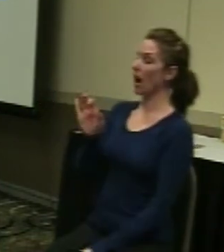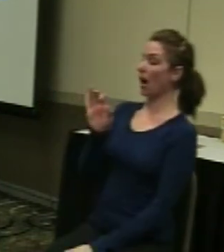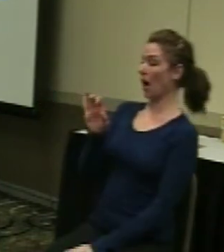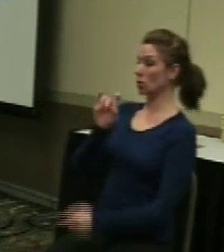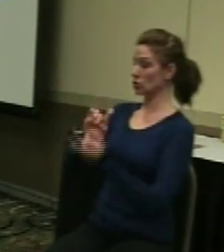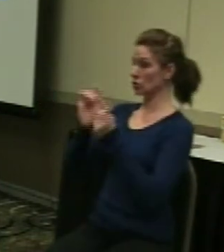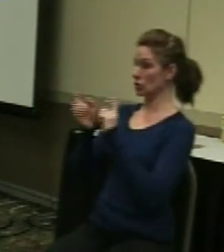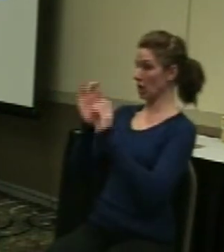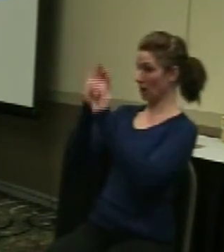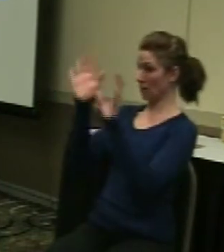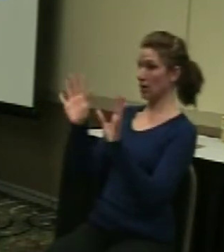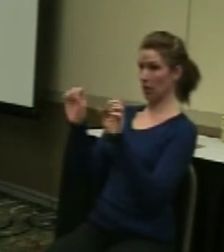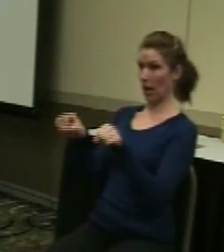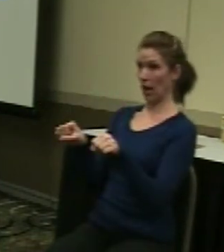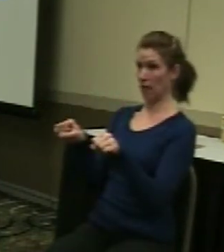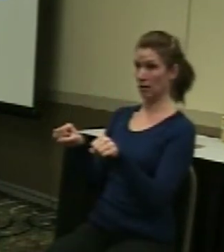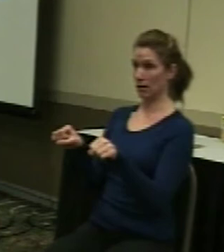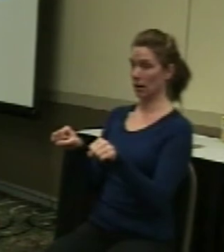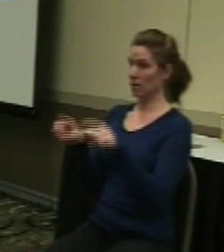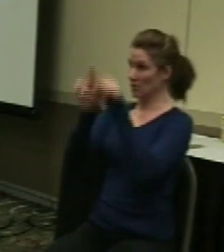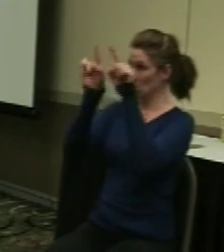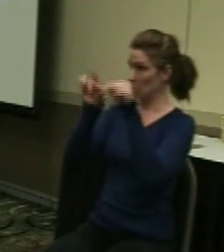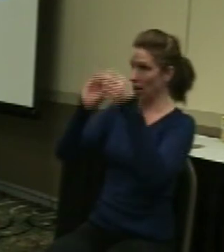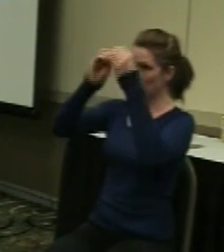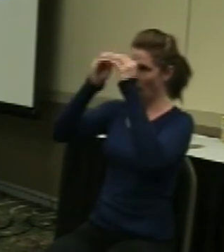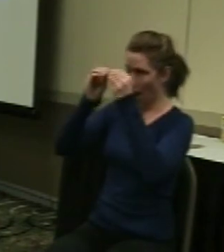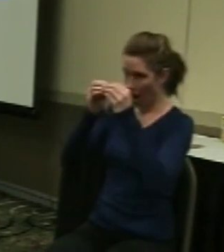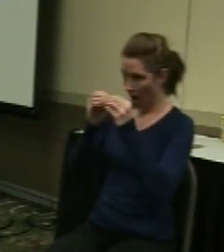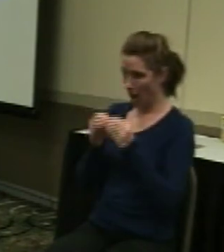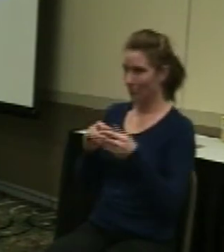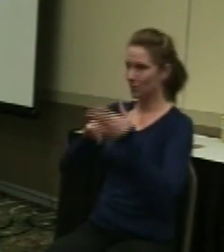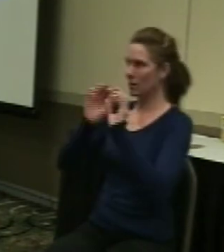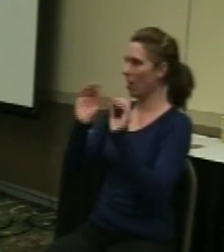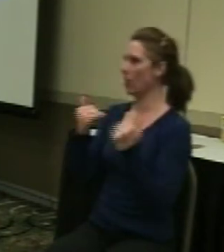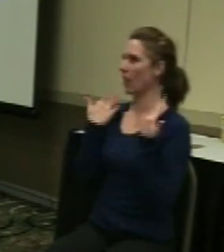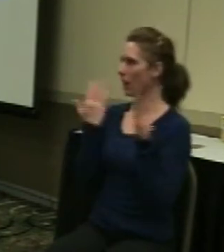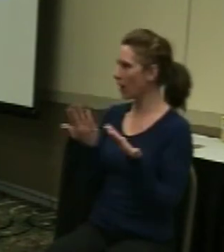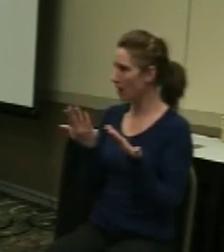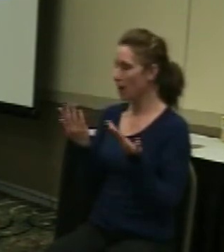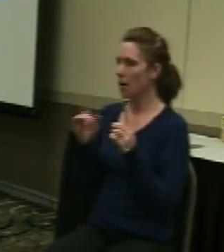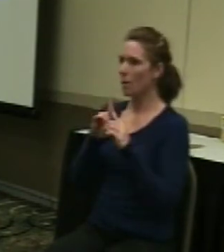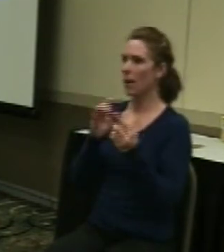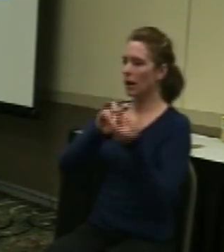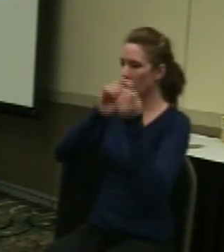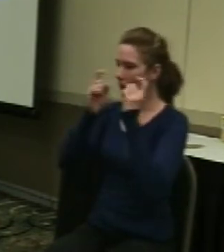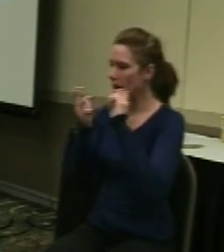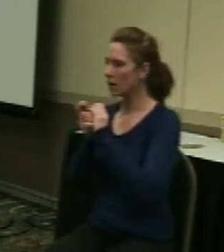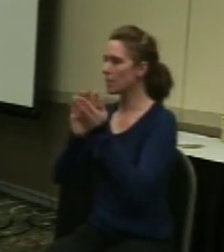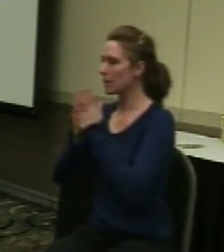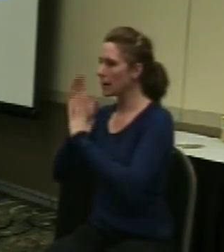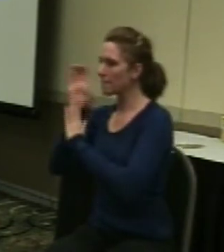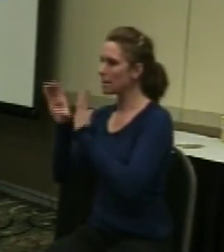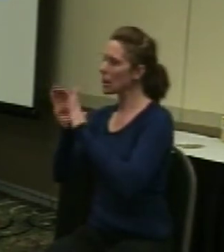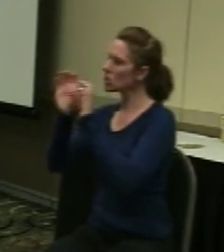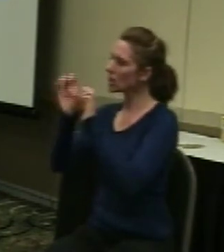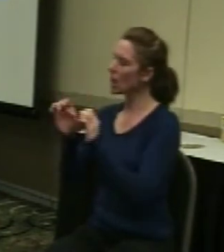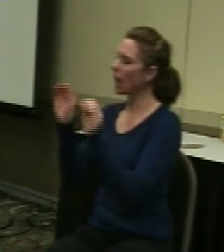more obviously than when you saw the little box with numbers in it. So keep in mind, if you can possibly